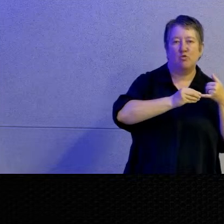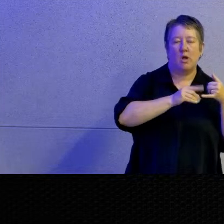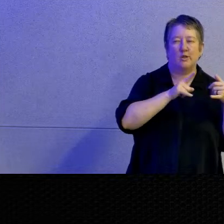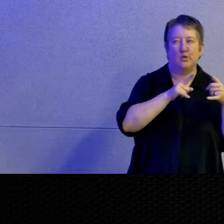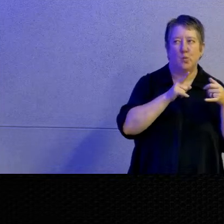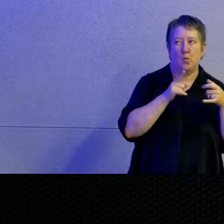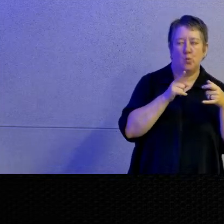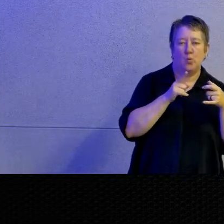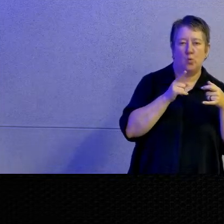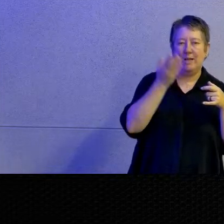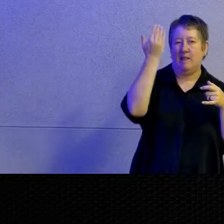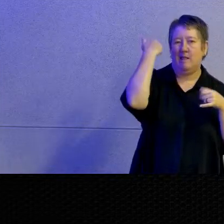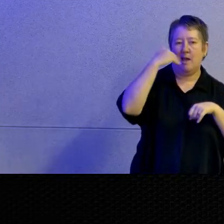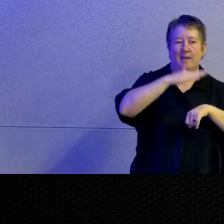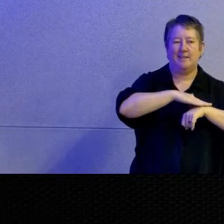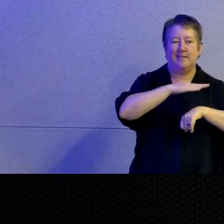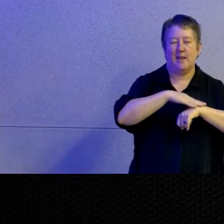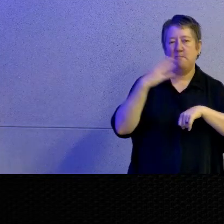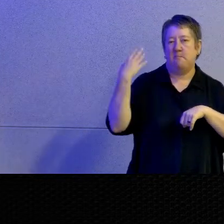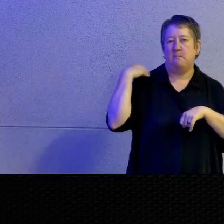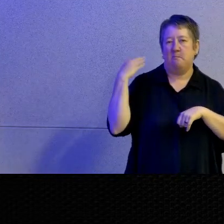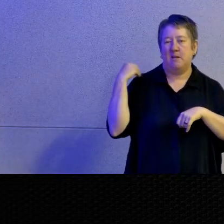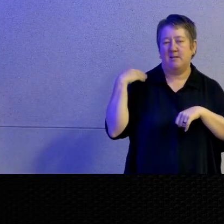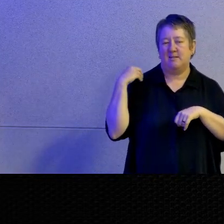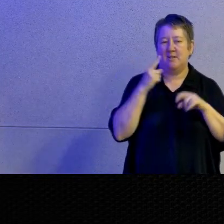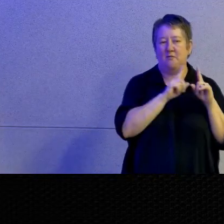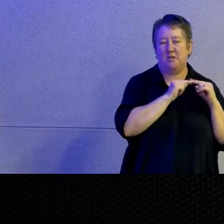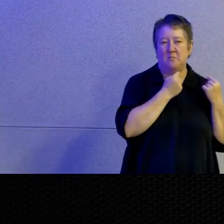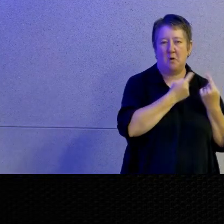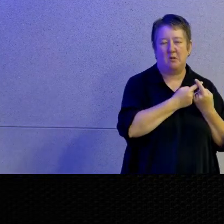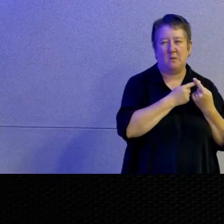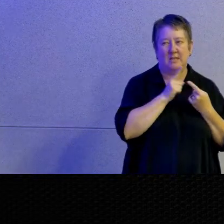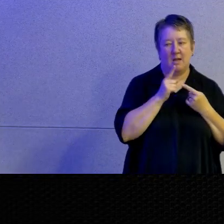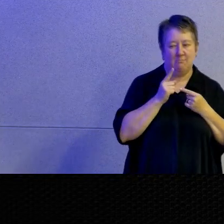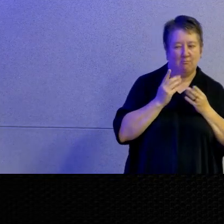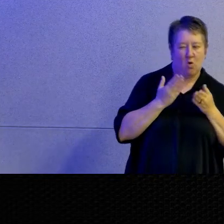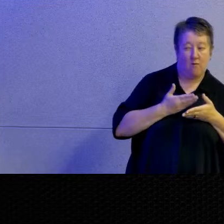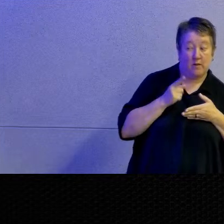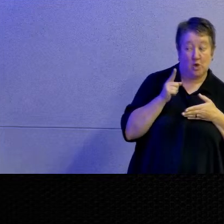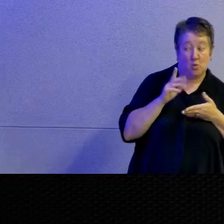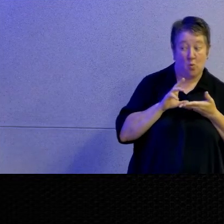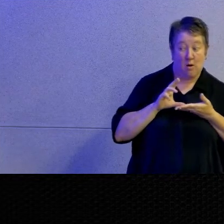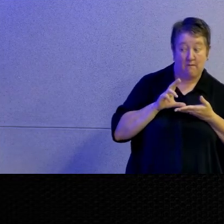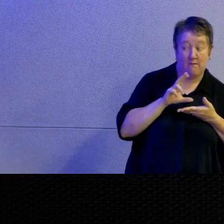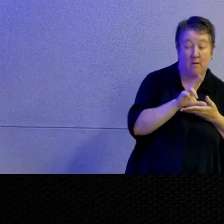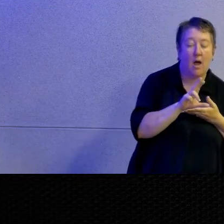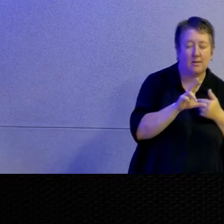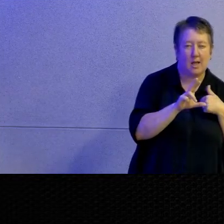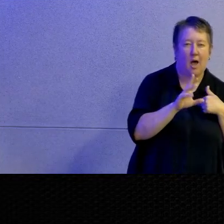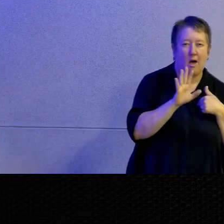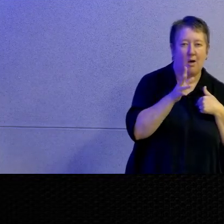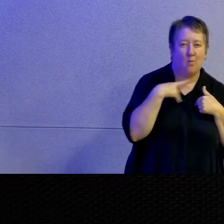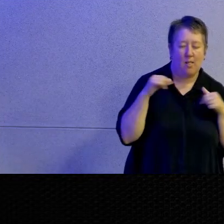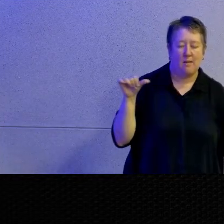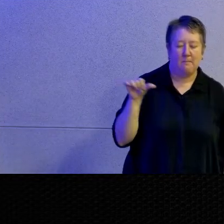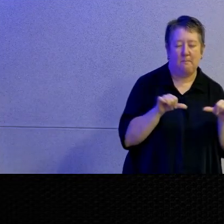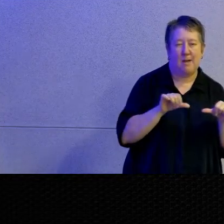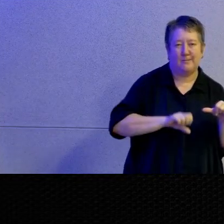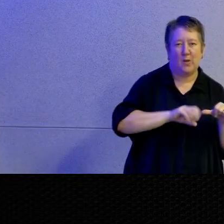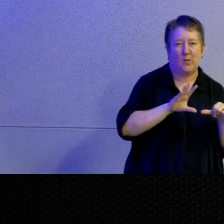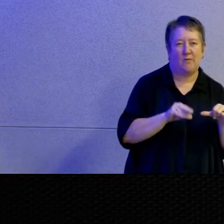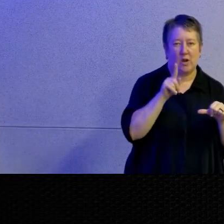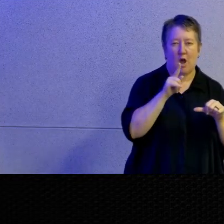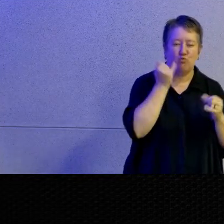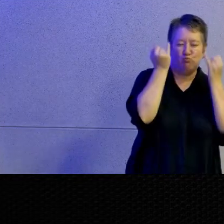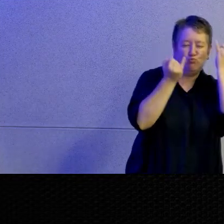convince then Minister of DSTI that if you invest, we are coming back home to innovate.